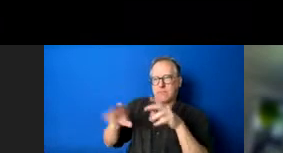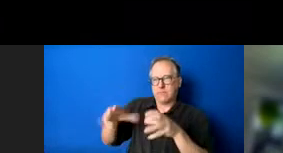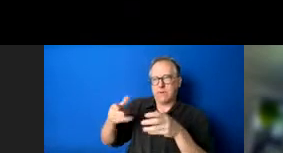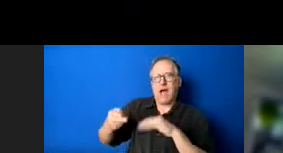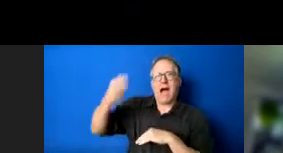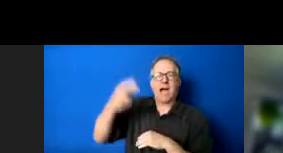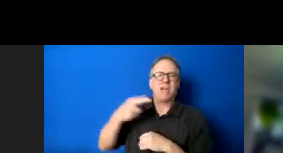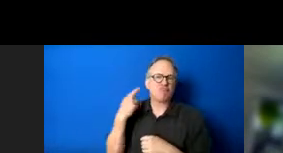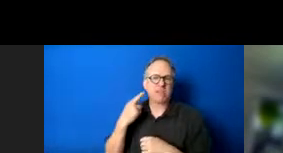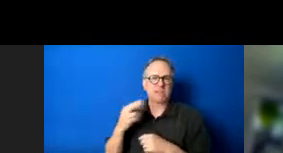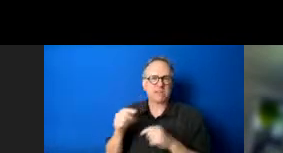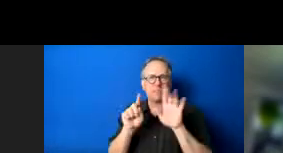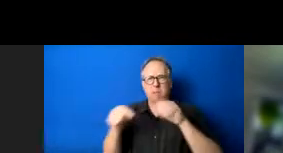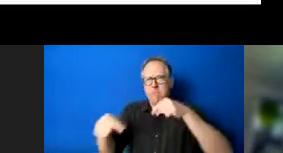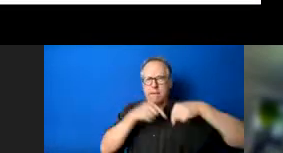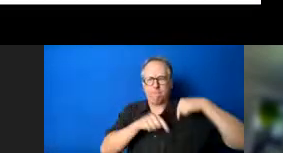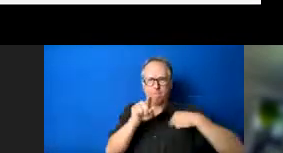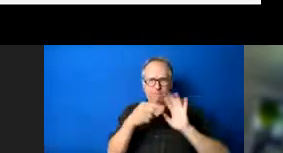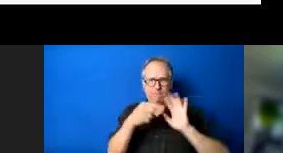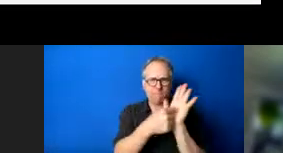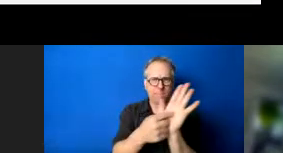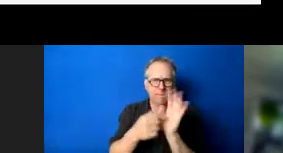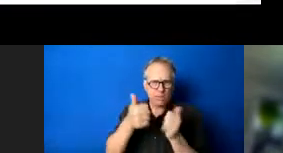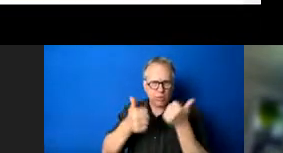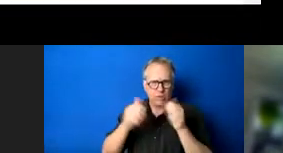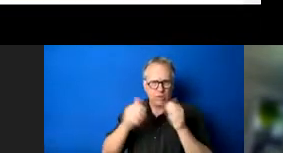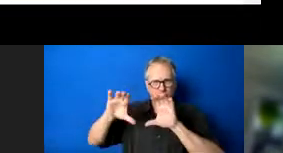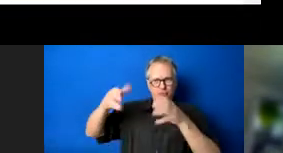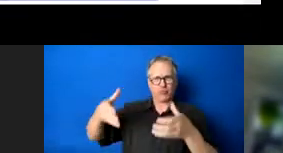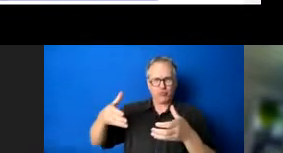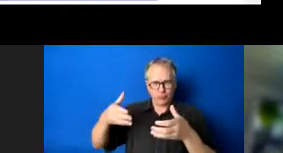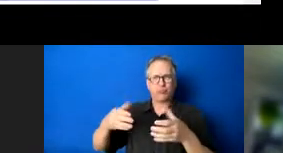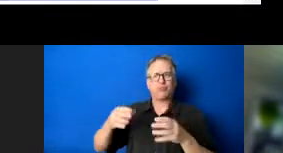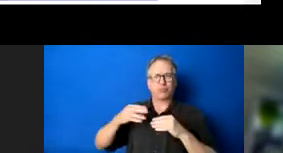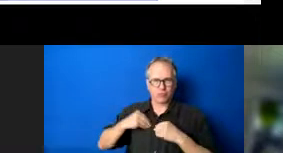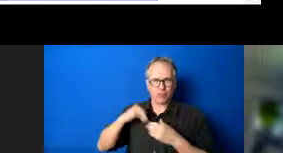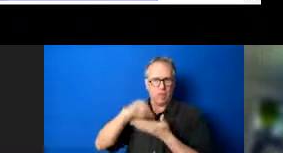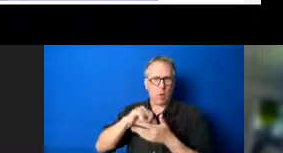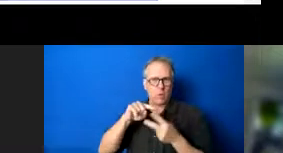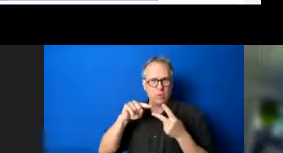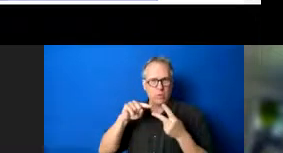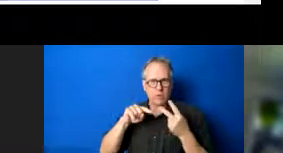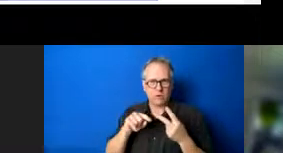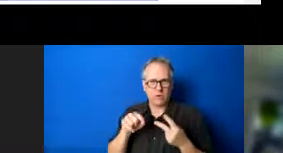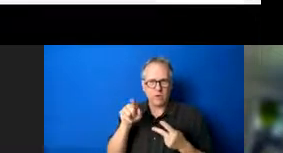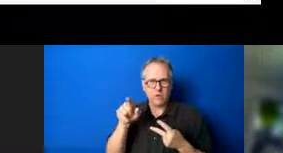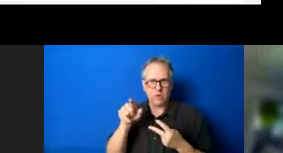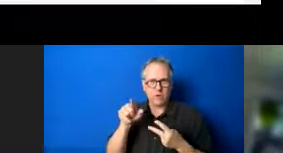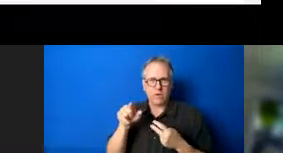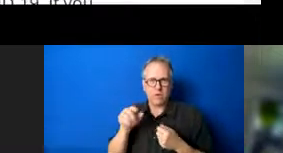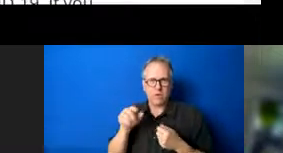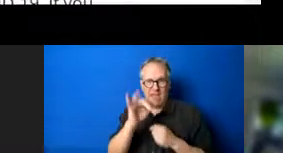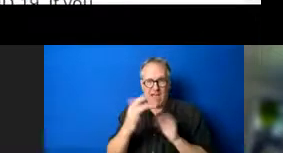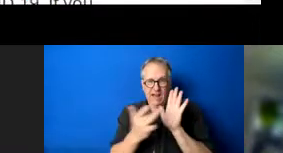that. In terms of who is eligible. So consult this